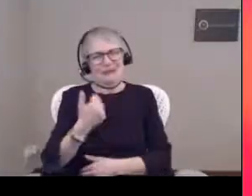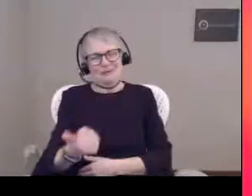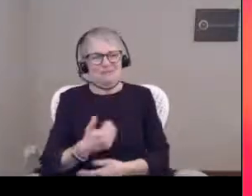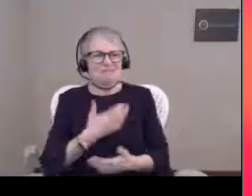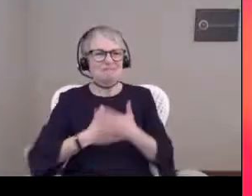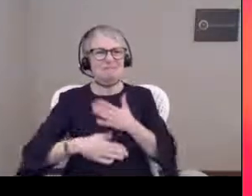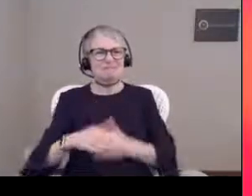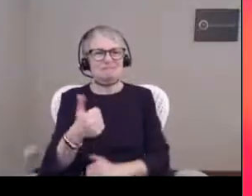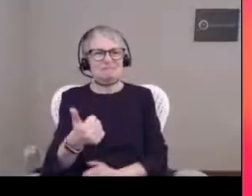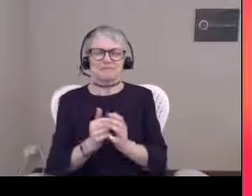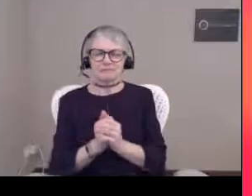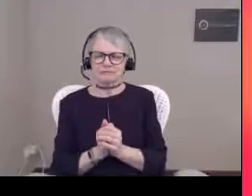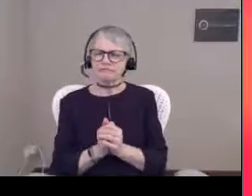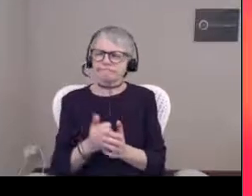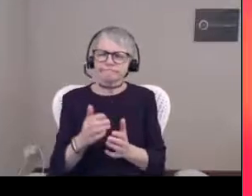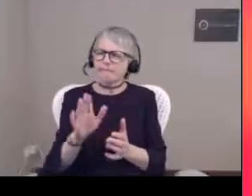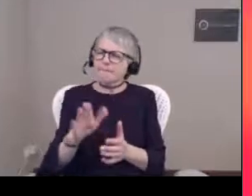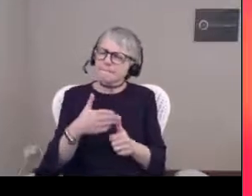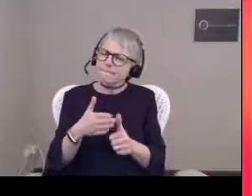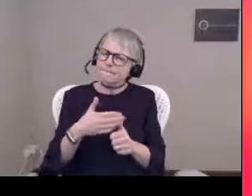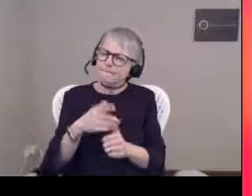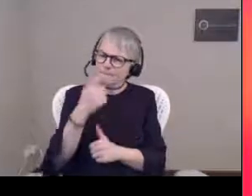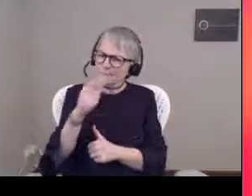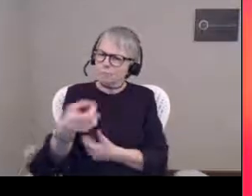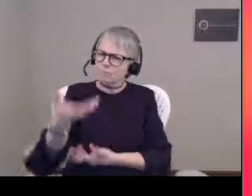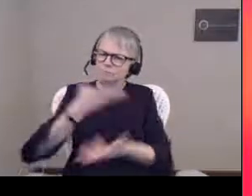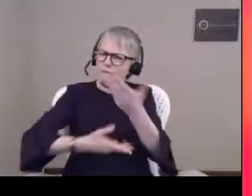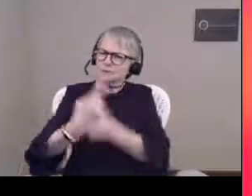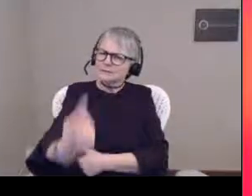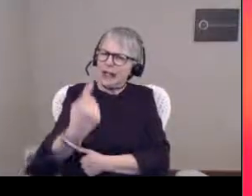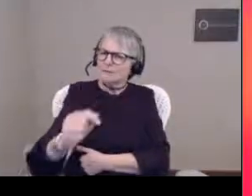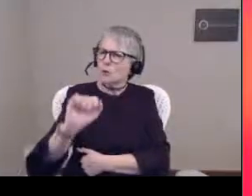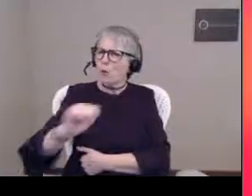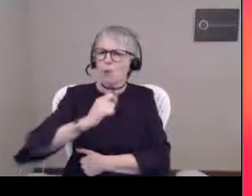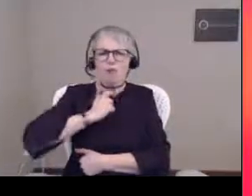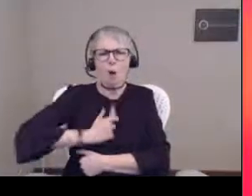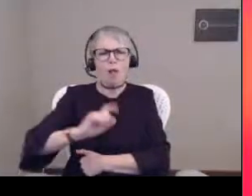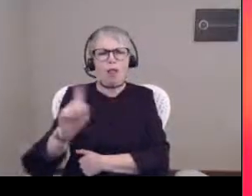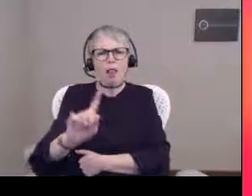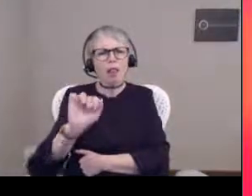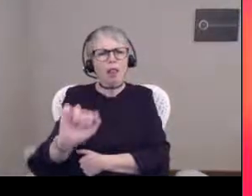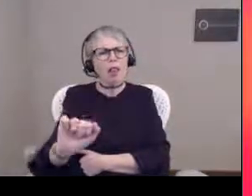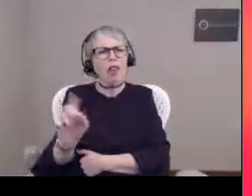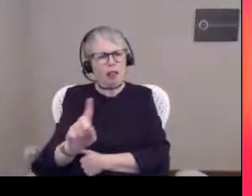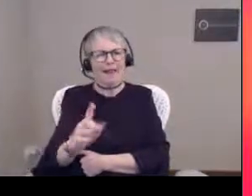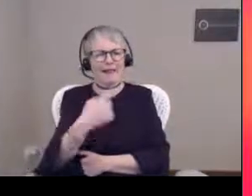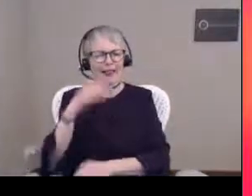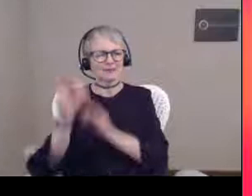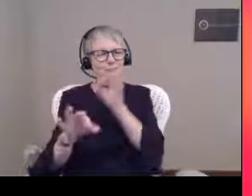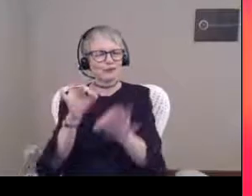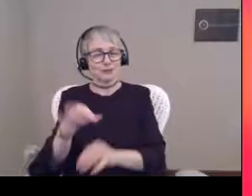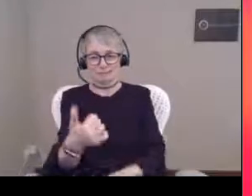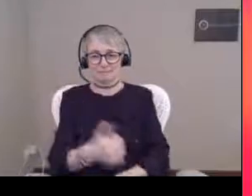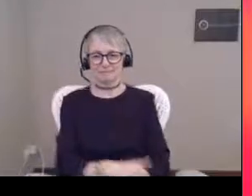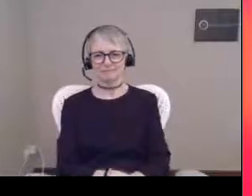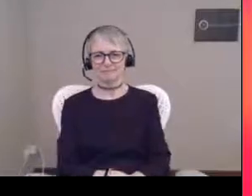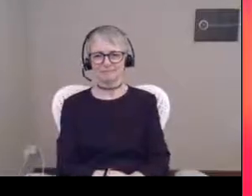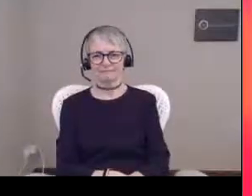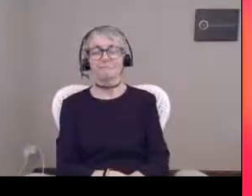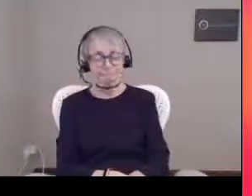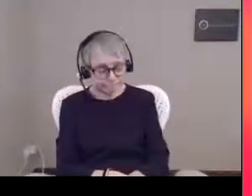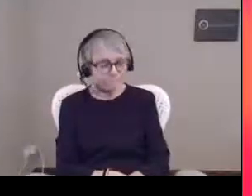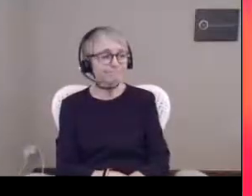First of all, I wondered if you could tell us a little bit about yourself and your role at ITV, and then I can ask you some questions. Okay, well, thanks